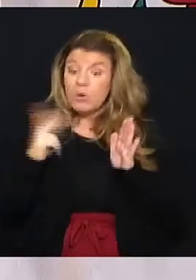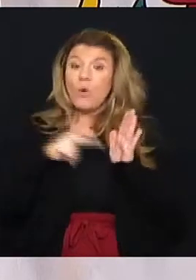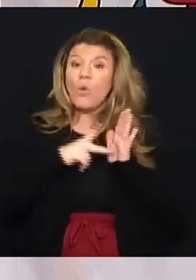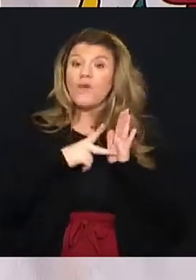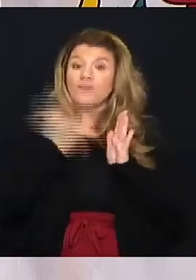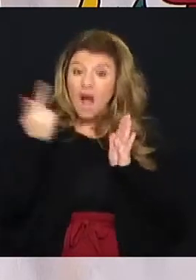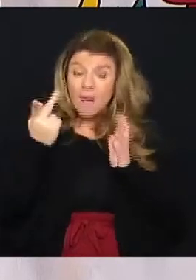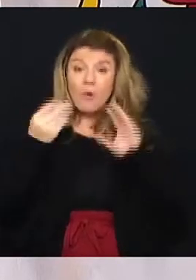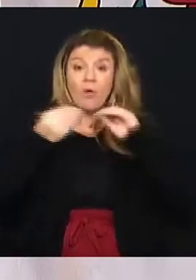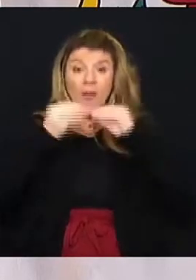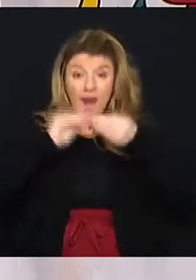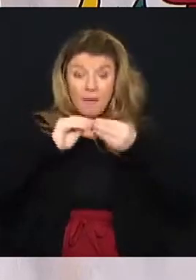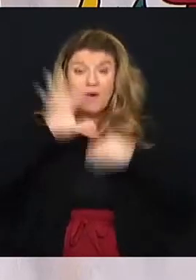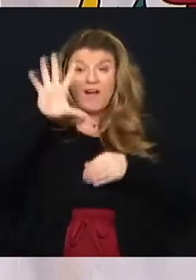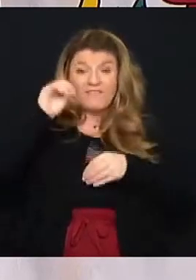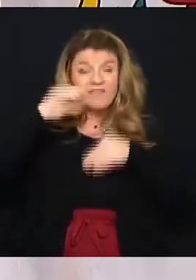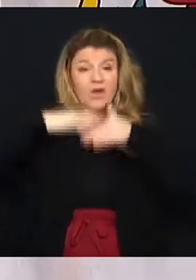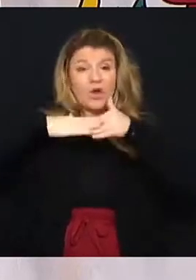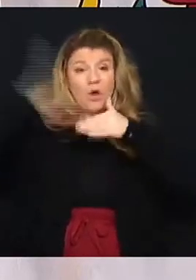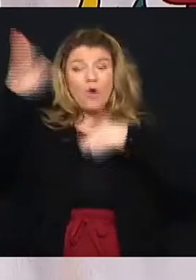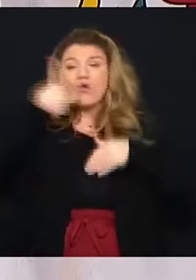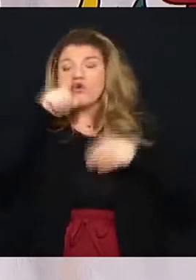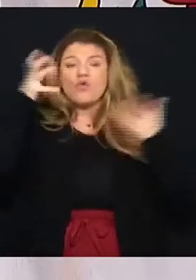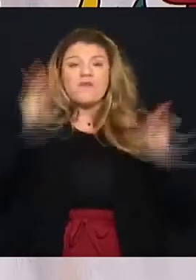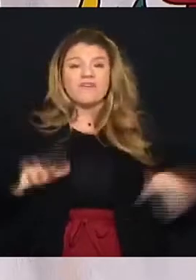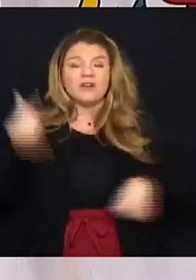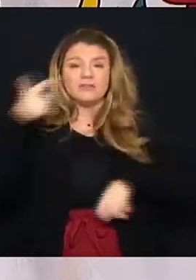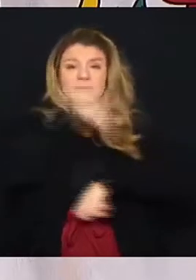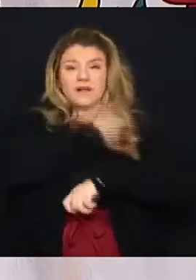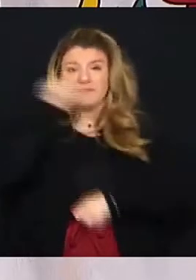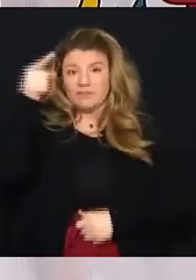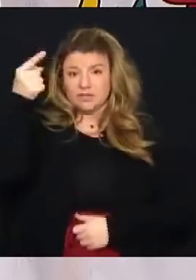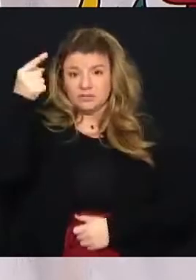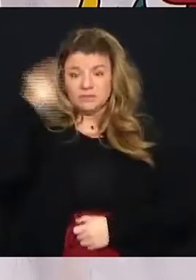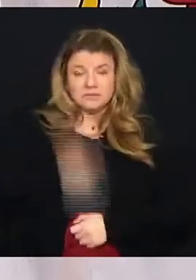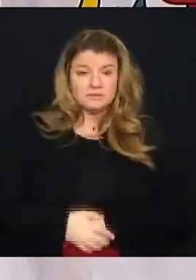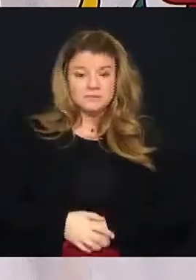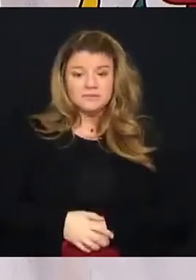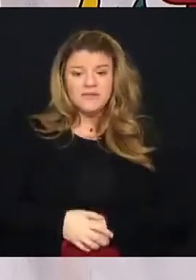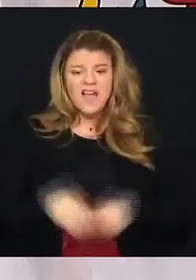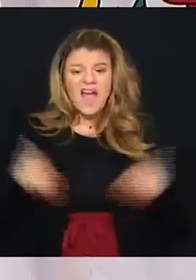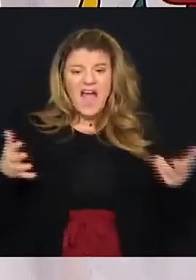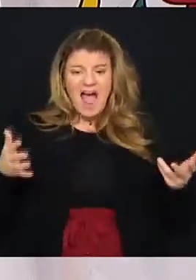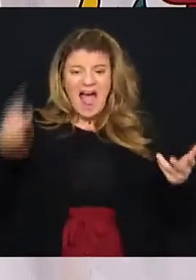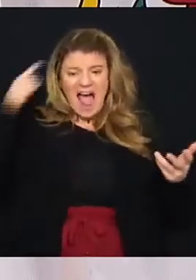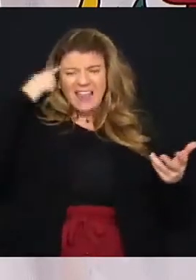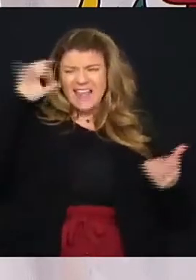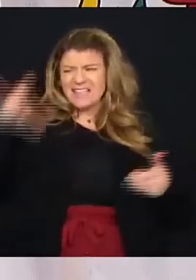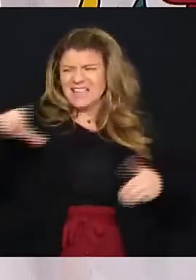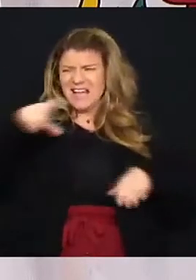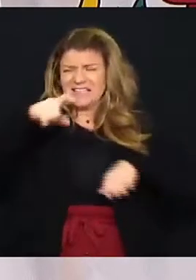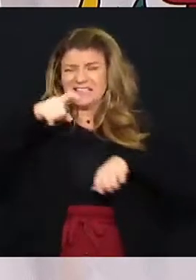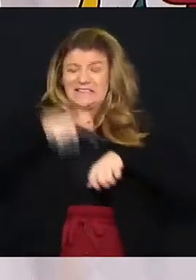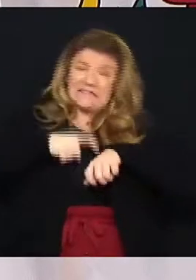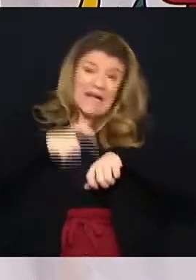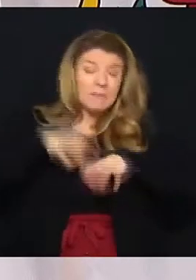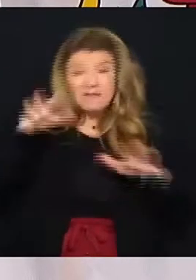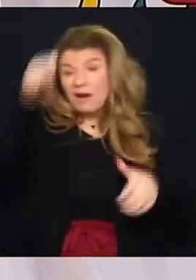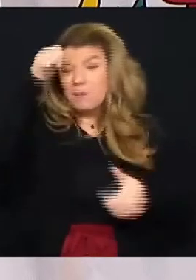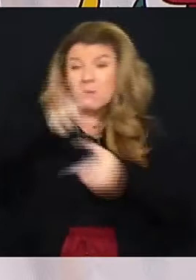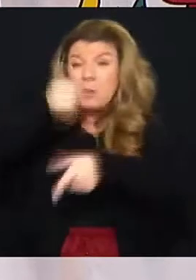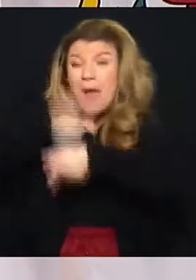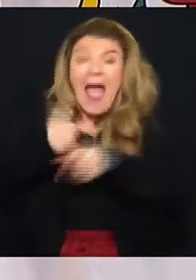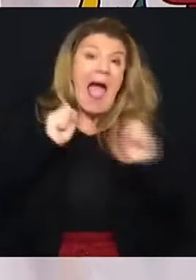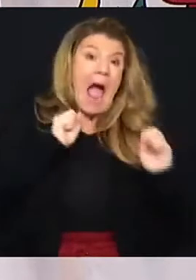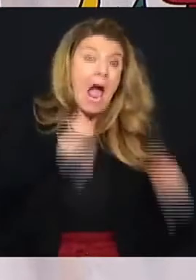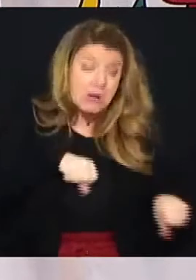We have doubled the number of 50 and olders that have gotten their booster shot. I think at that point in time, if I remember correctly, and I could be